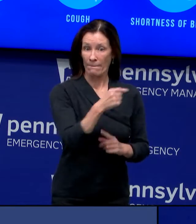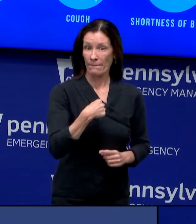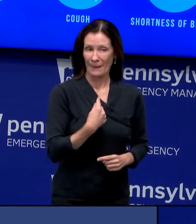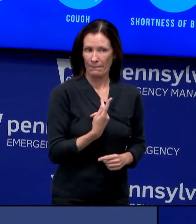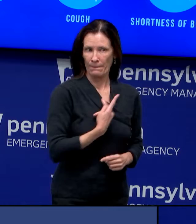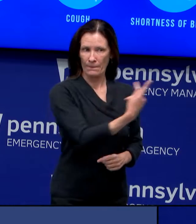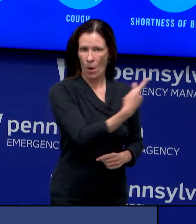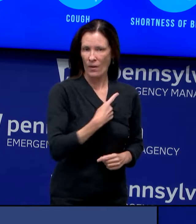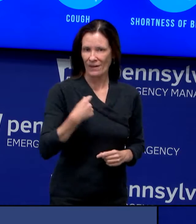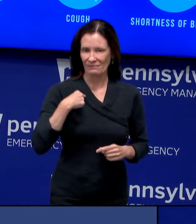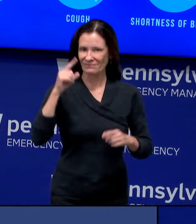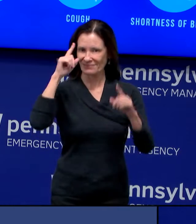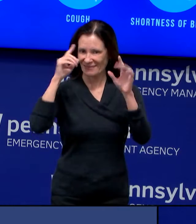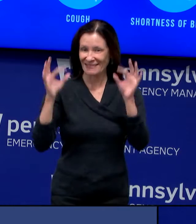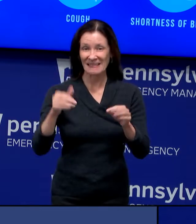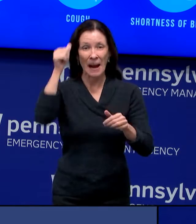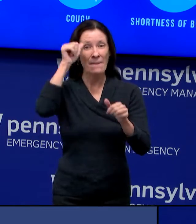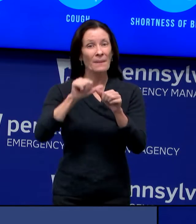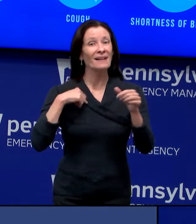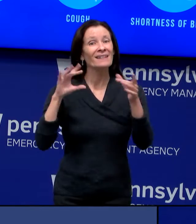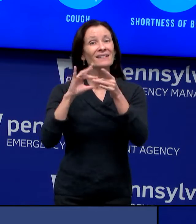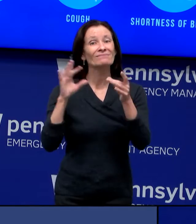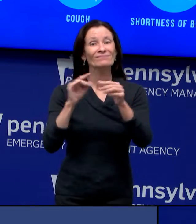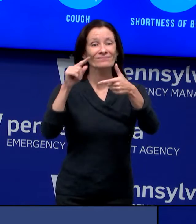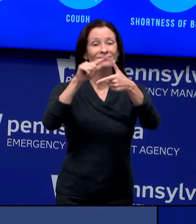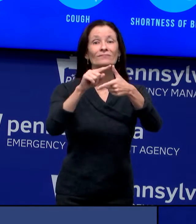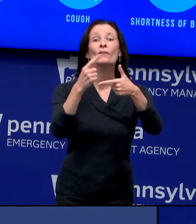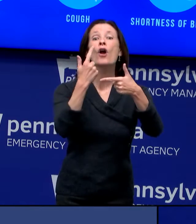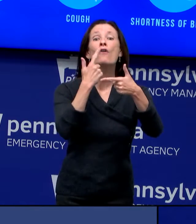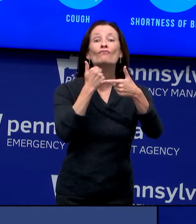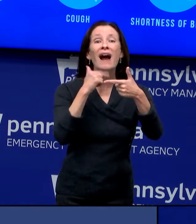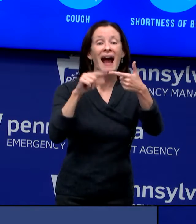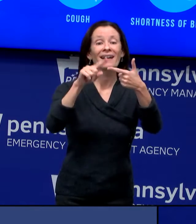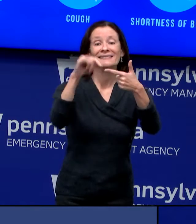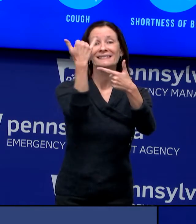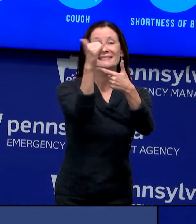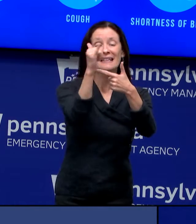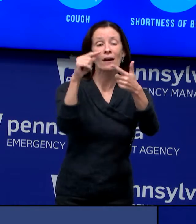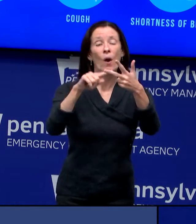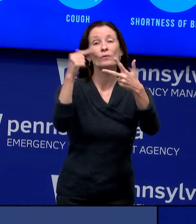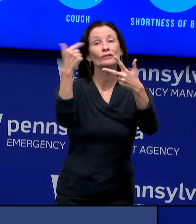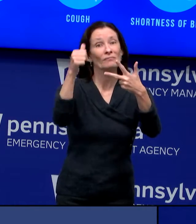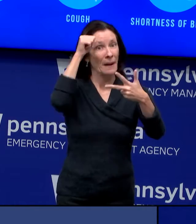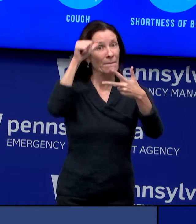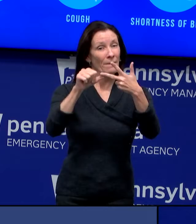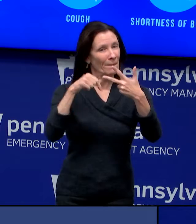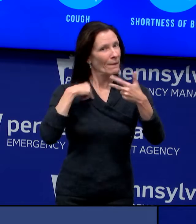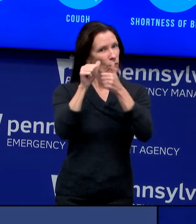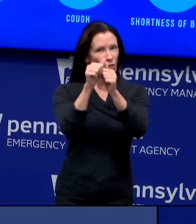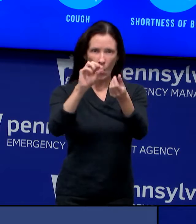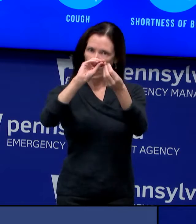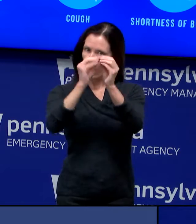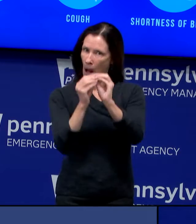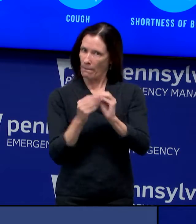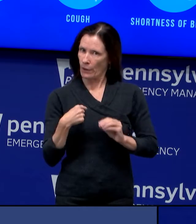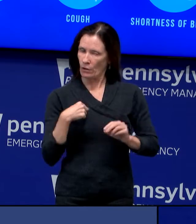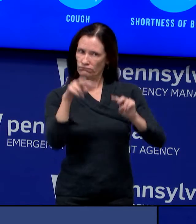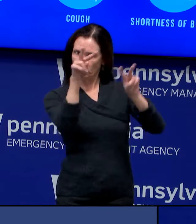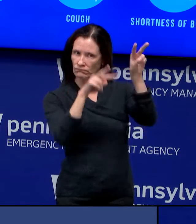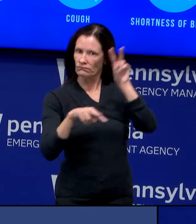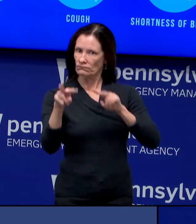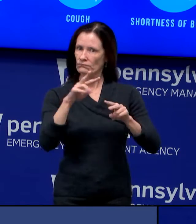of our total cases. But they give us an idea if something may be happening in a community that requires